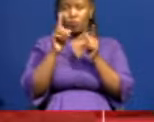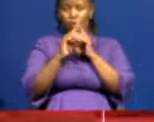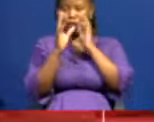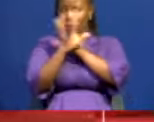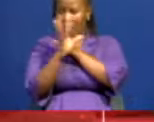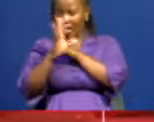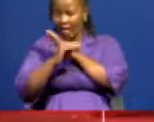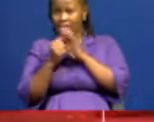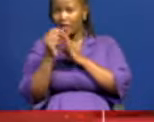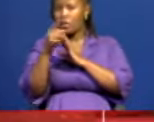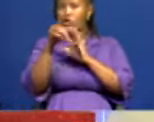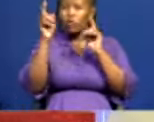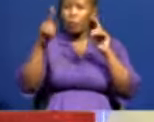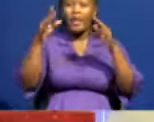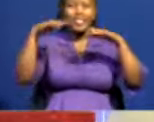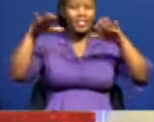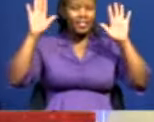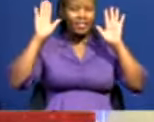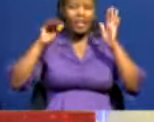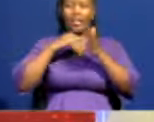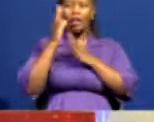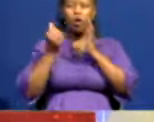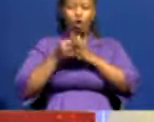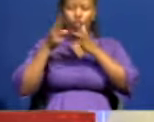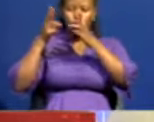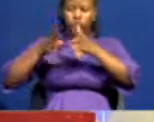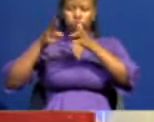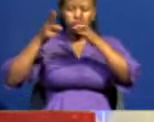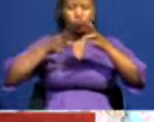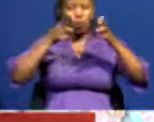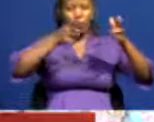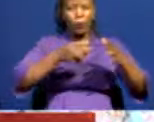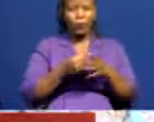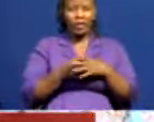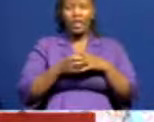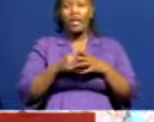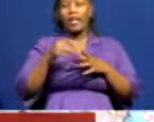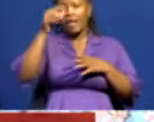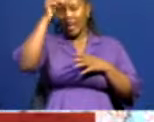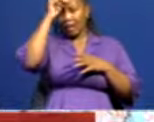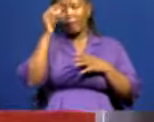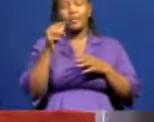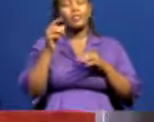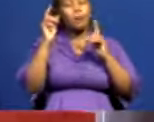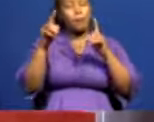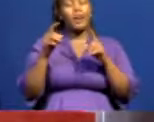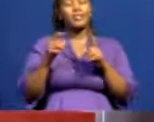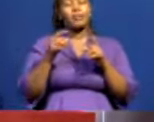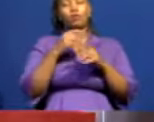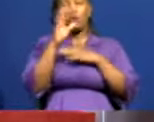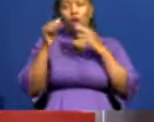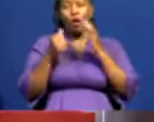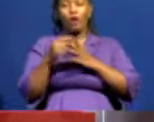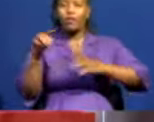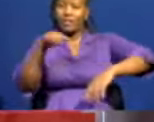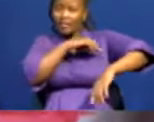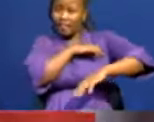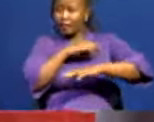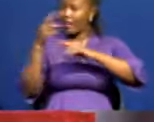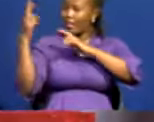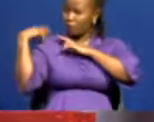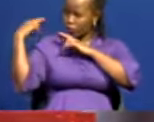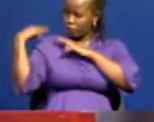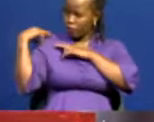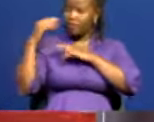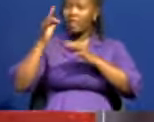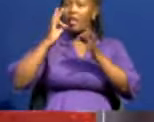Hizo buduki murudishe. Gachagua, however, warned that the government will hold national government administration officers personally liable if